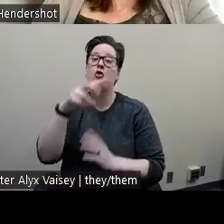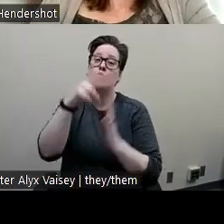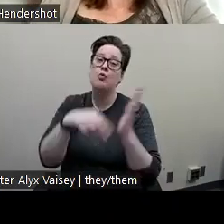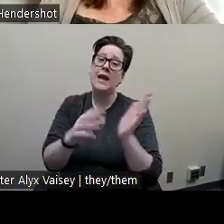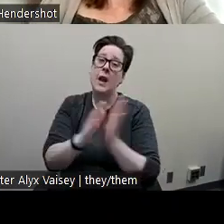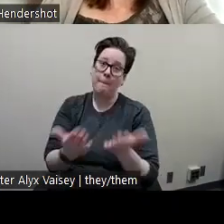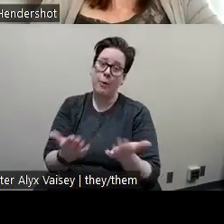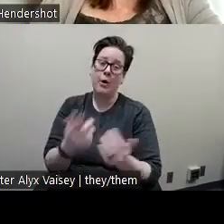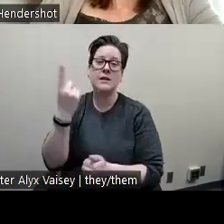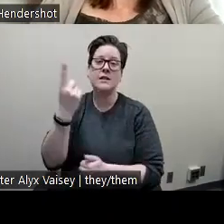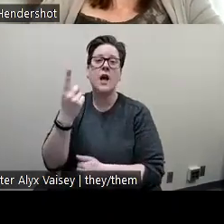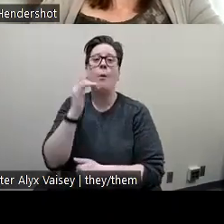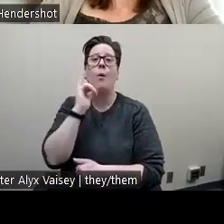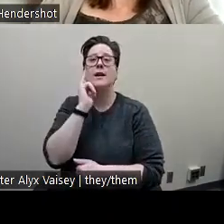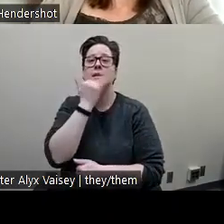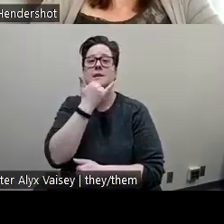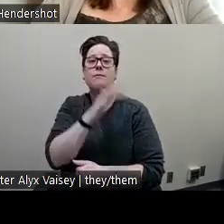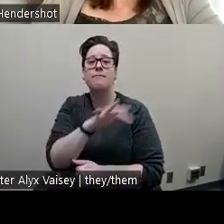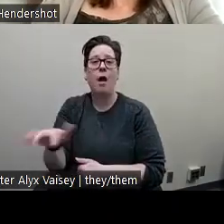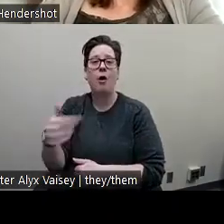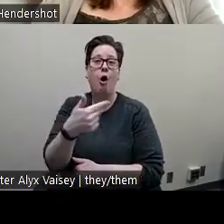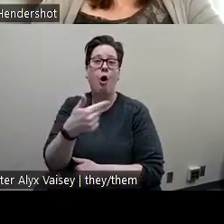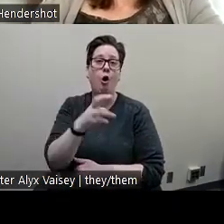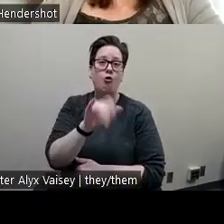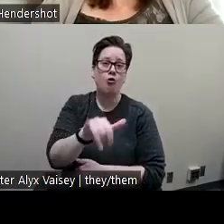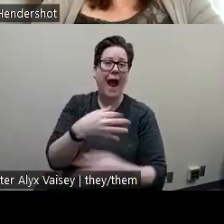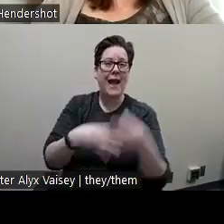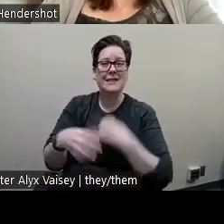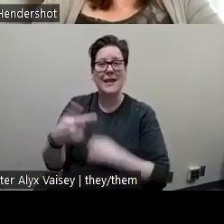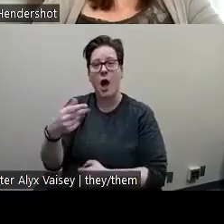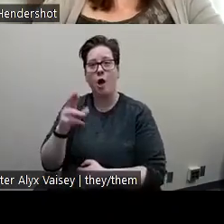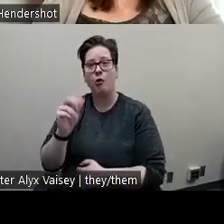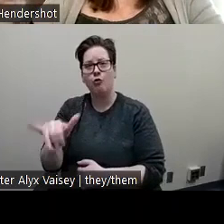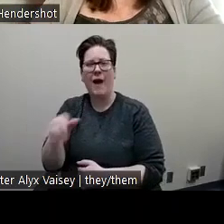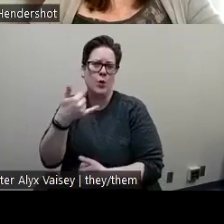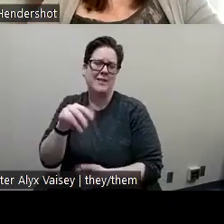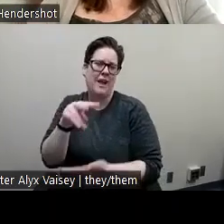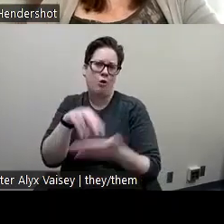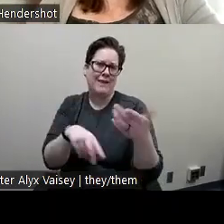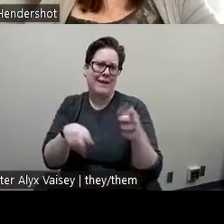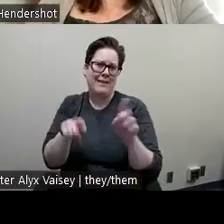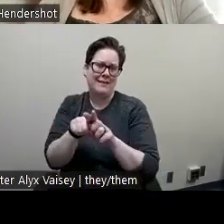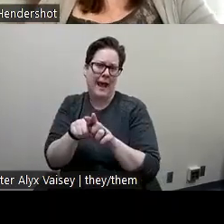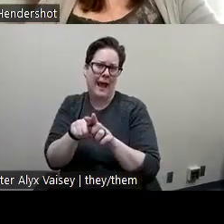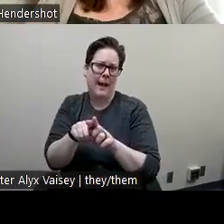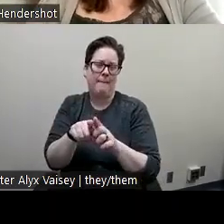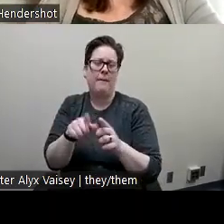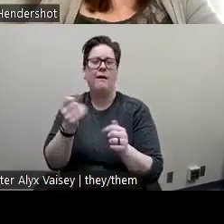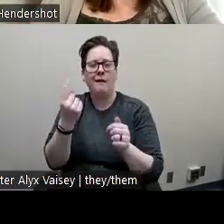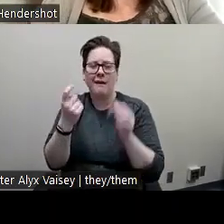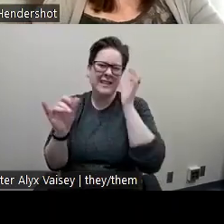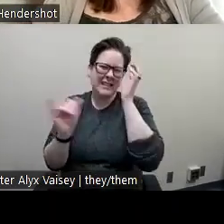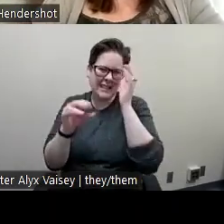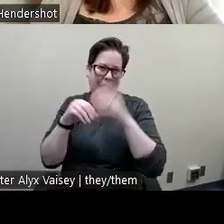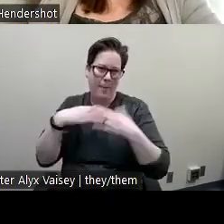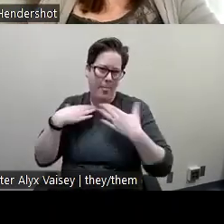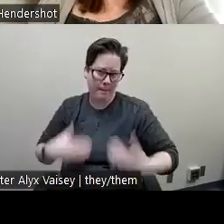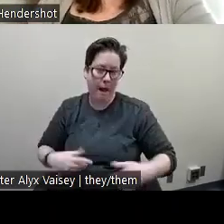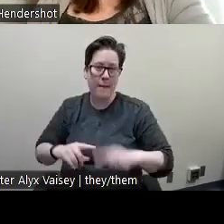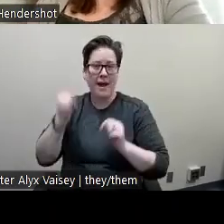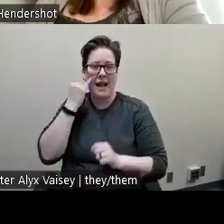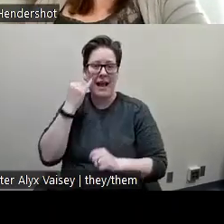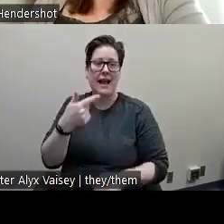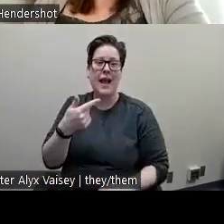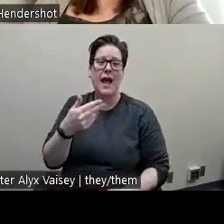someone misspelled G-R-E-Y for G-R-A-Y, the book is still read the same way. We get the same result at the end. But if that gray was spelled with